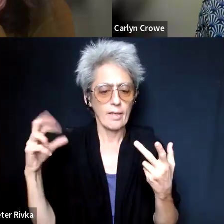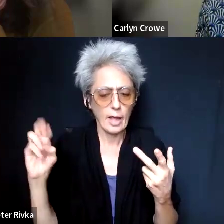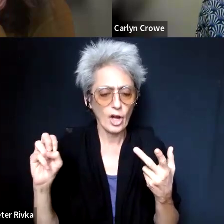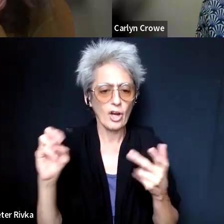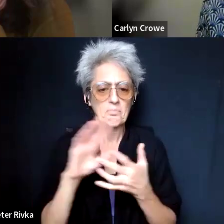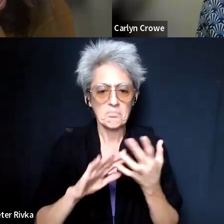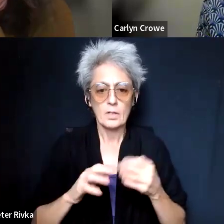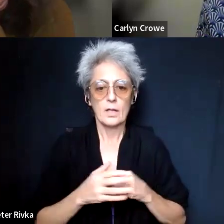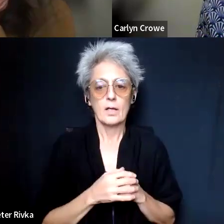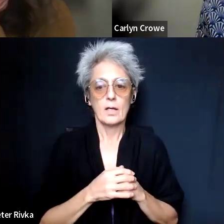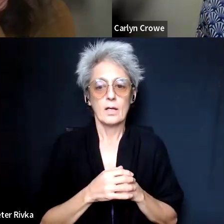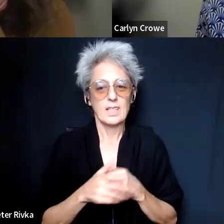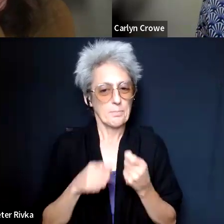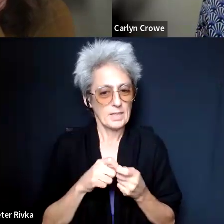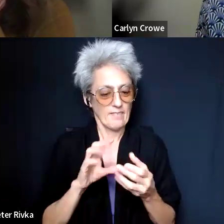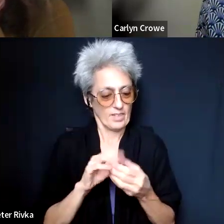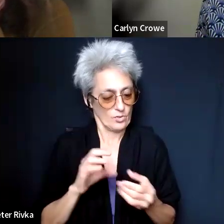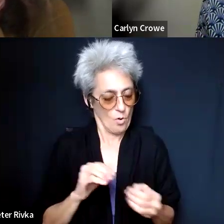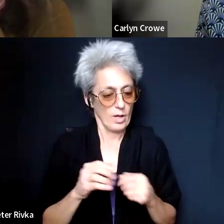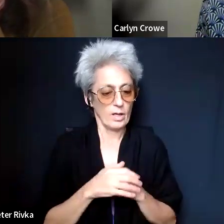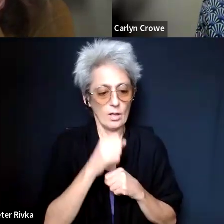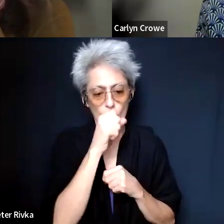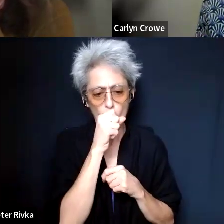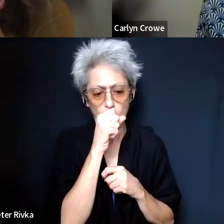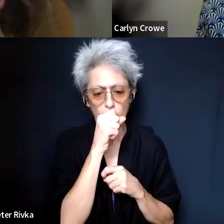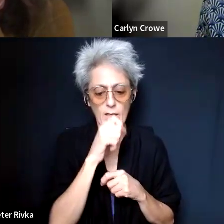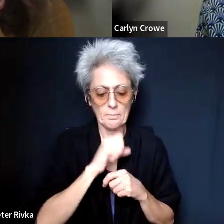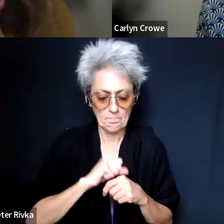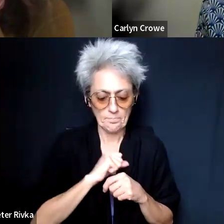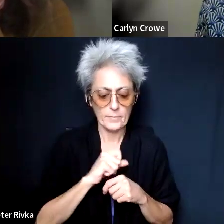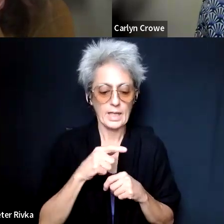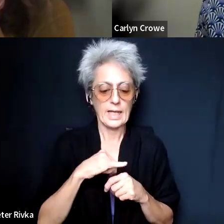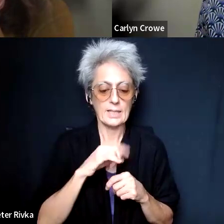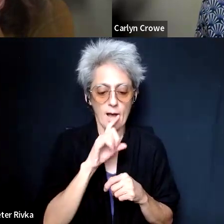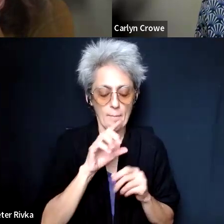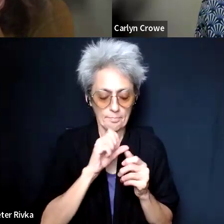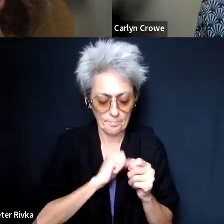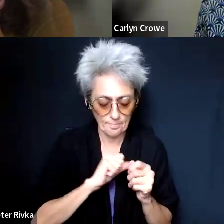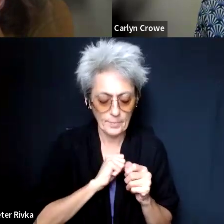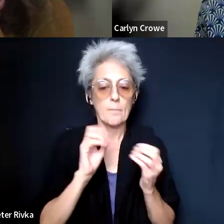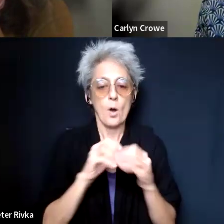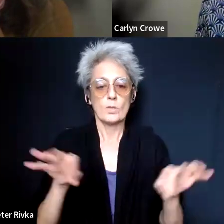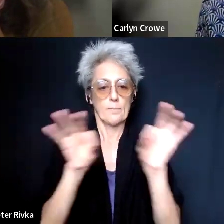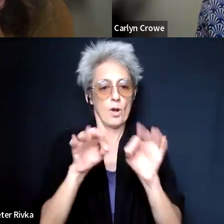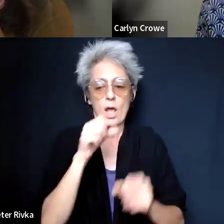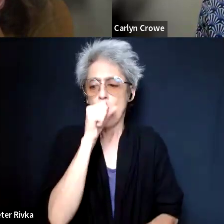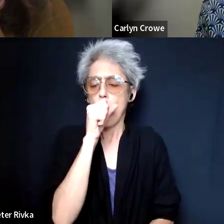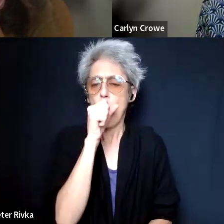Being as specific as possible is most important. And in order to keep it